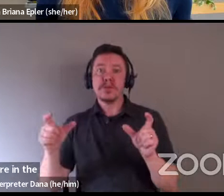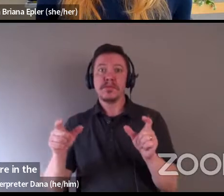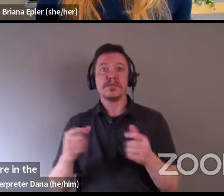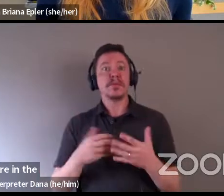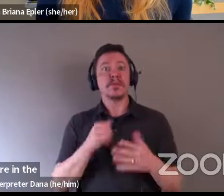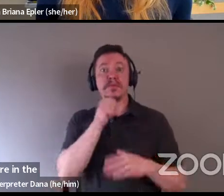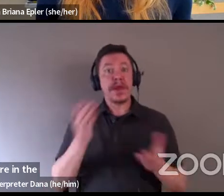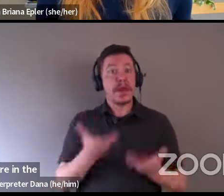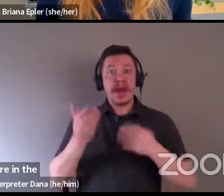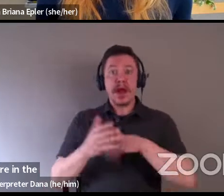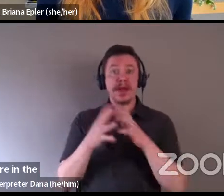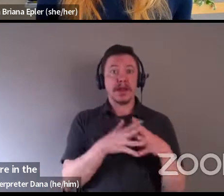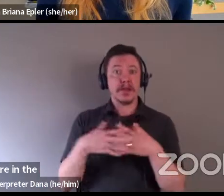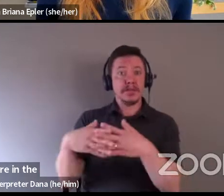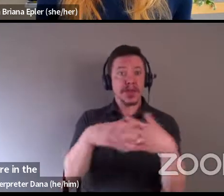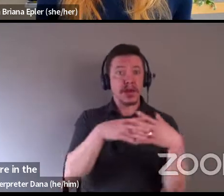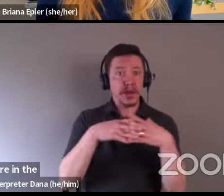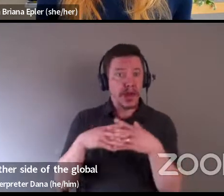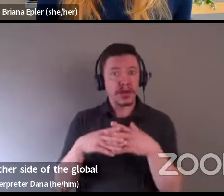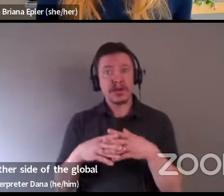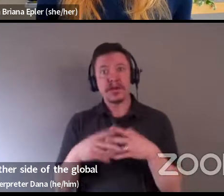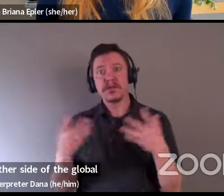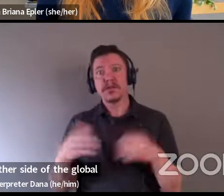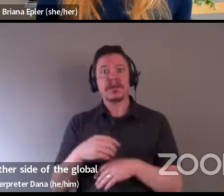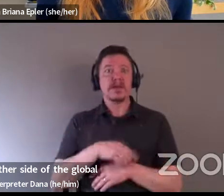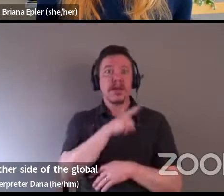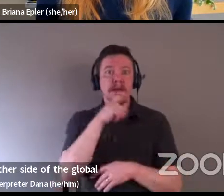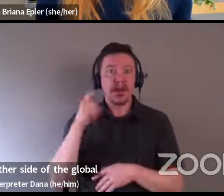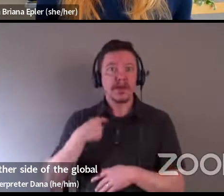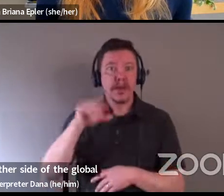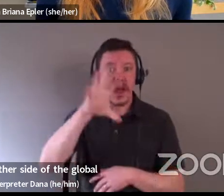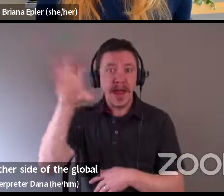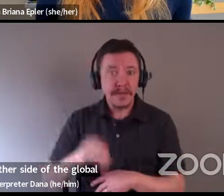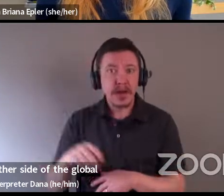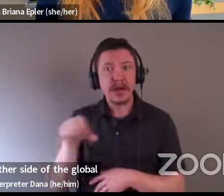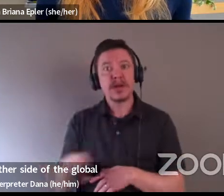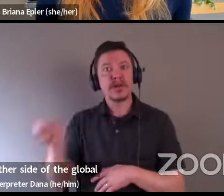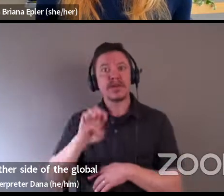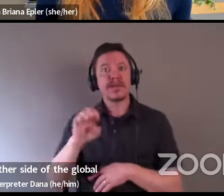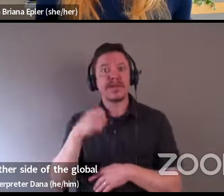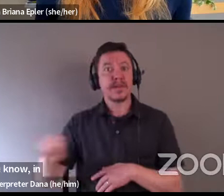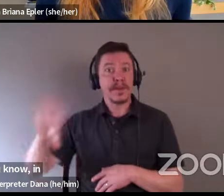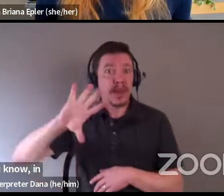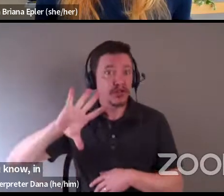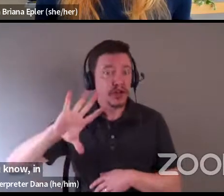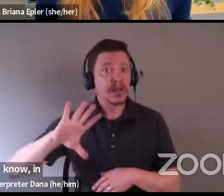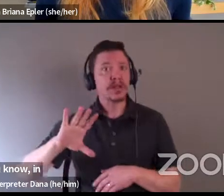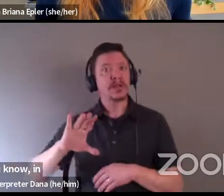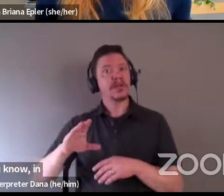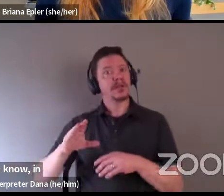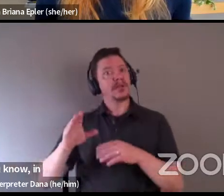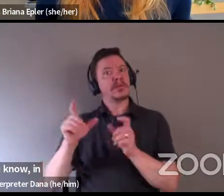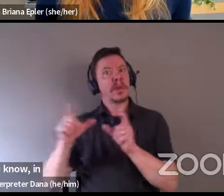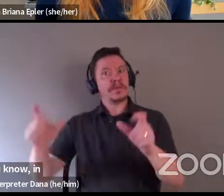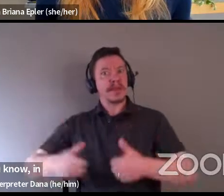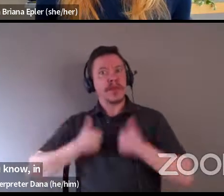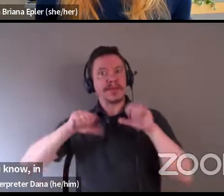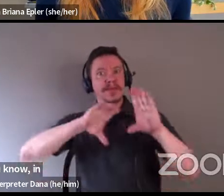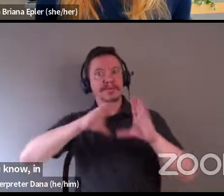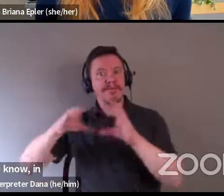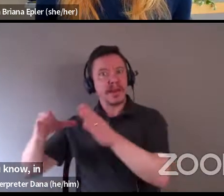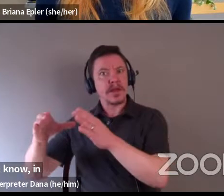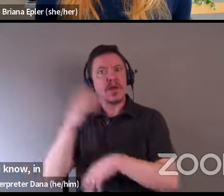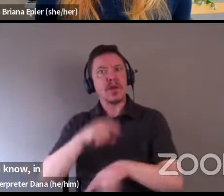whether they're, in sub-Saharan Africa or Southeast Asia, that the populations of those places also